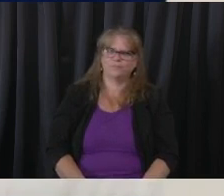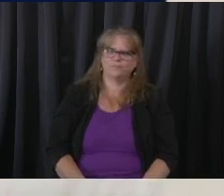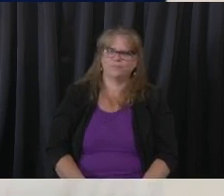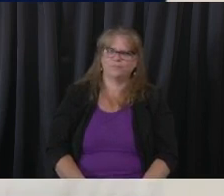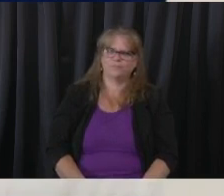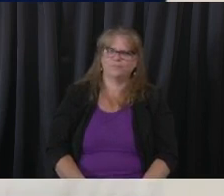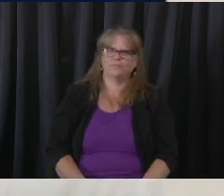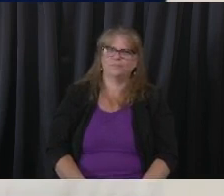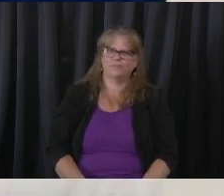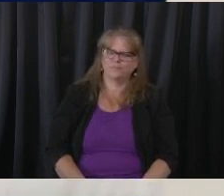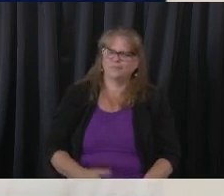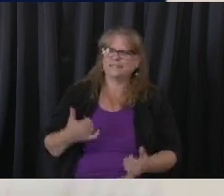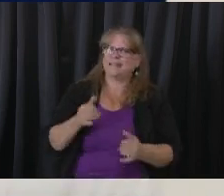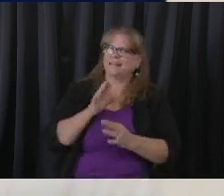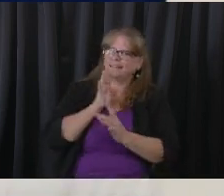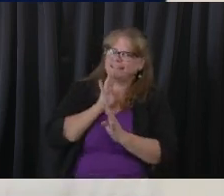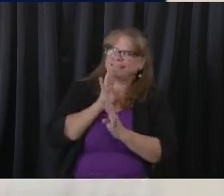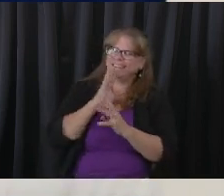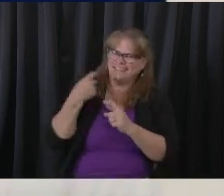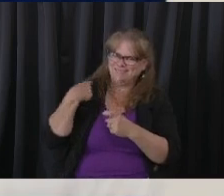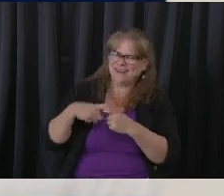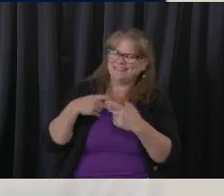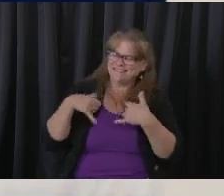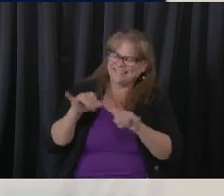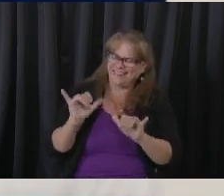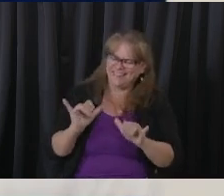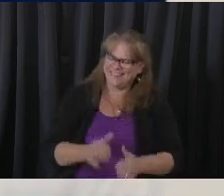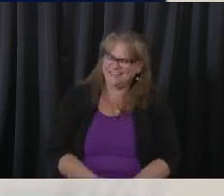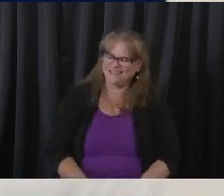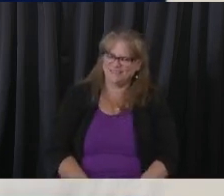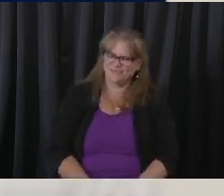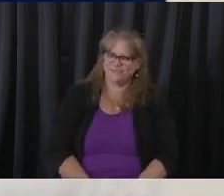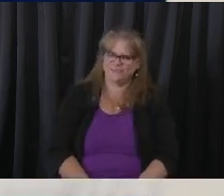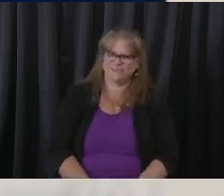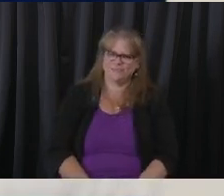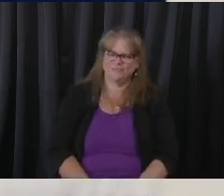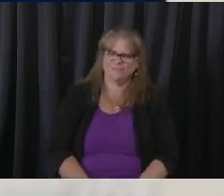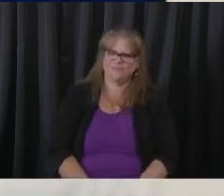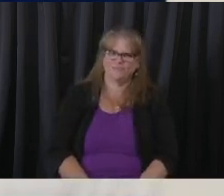necesitamos hacerlos para salvar vidas y mejorar nuestra economía.